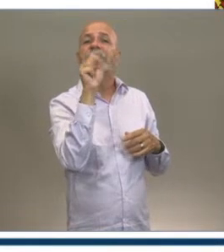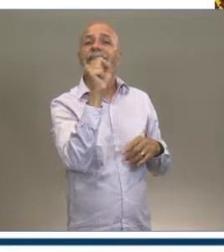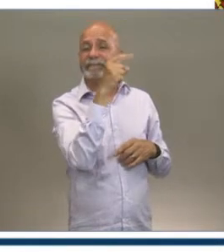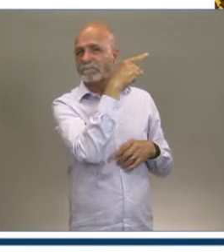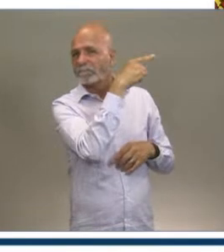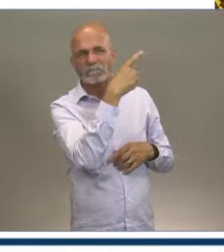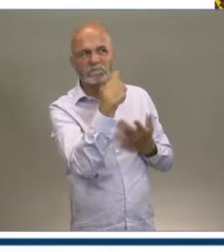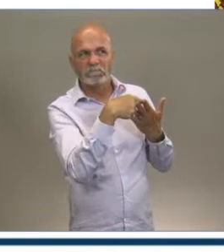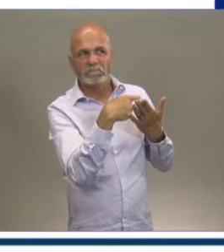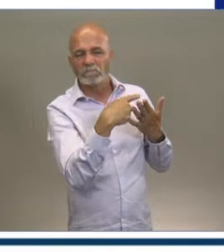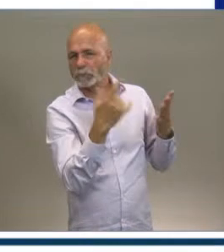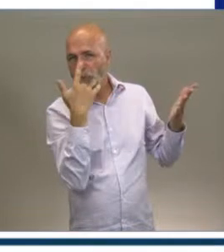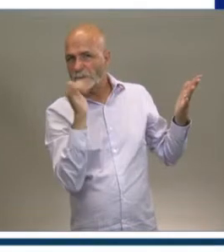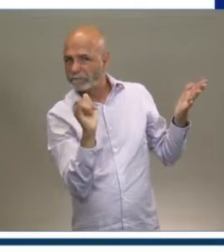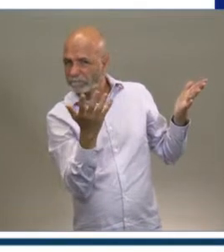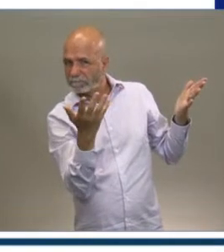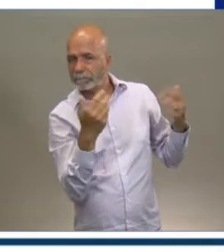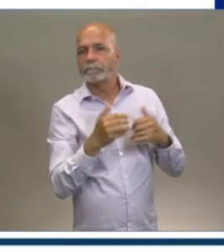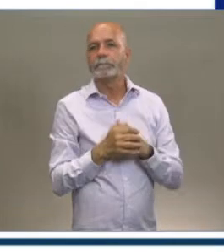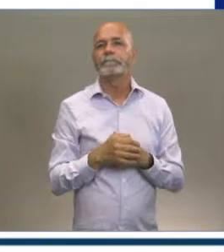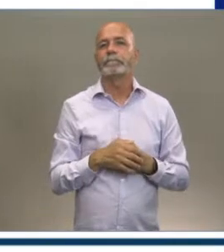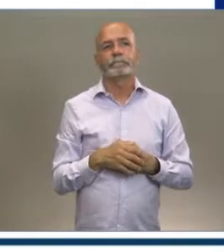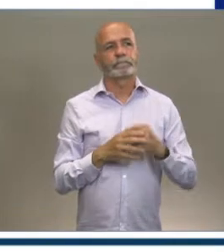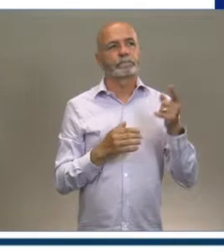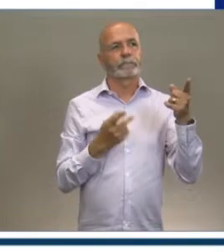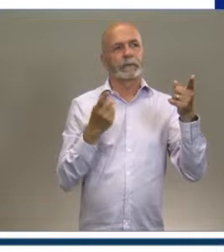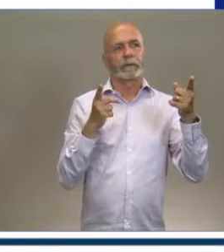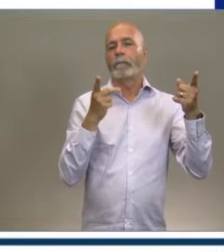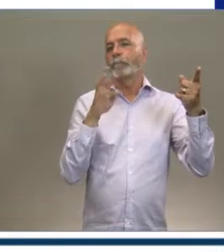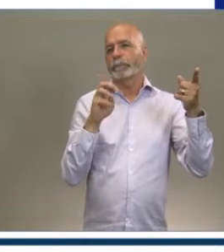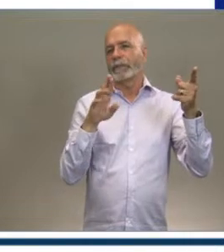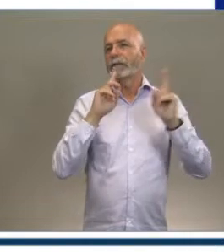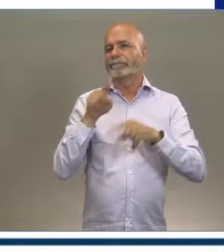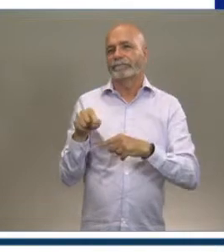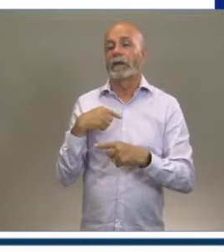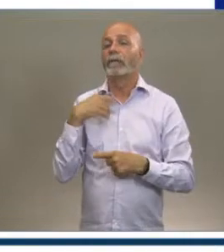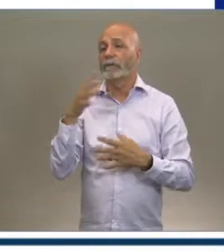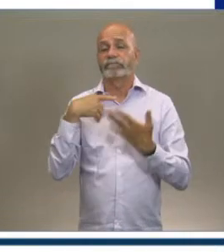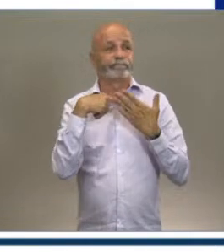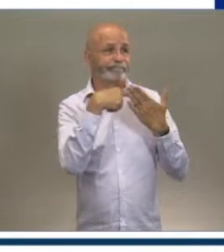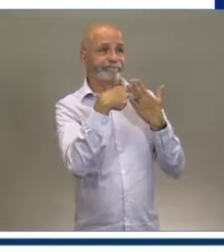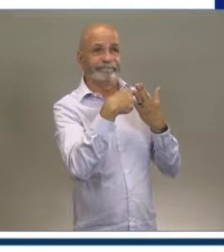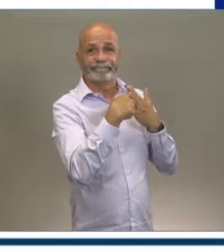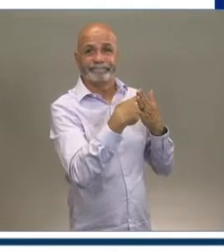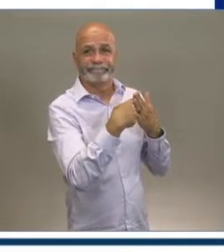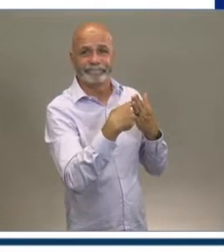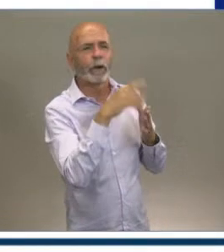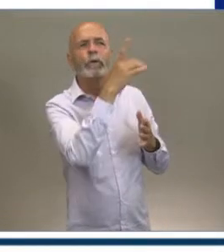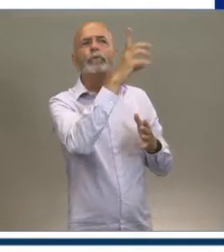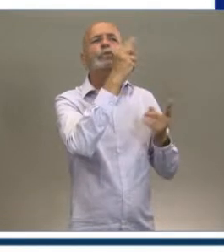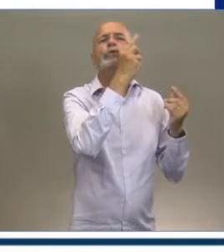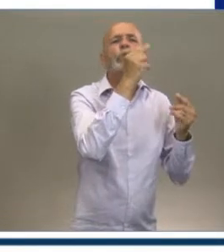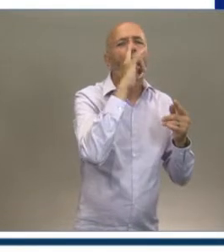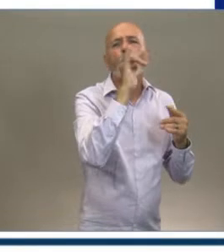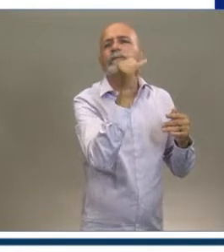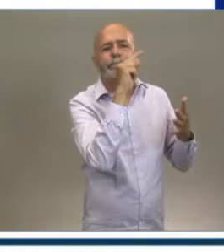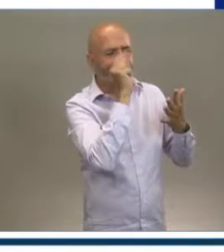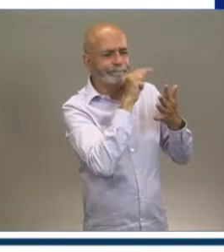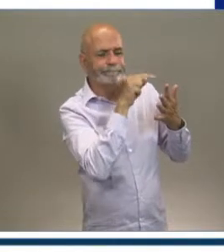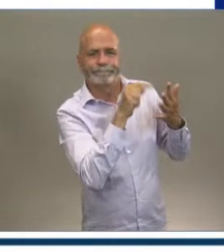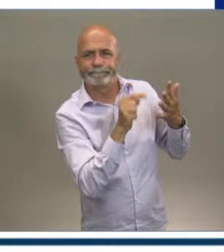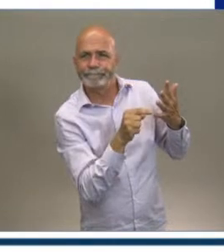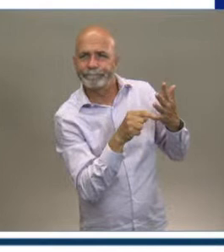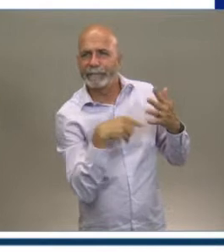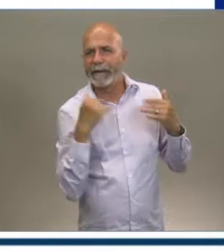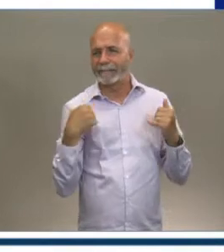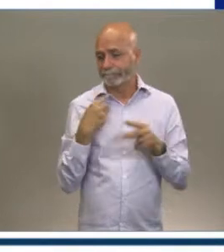was finalized today. Over the weekend, we had conversations about where we should be going with our restrictions come Wednesday. So I